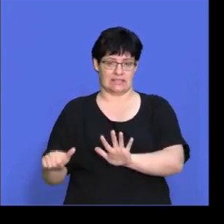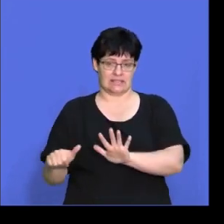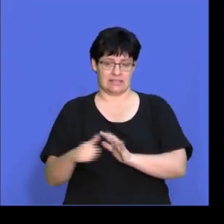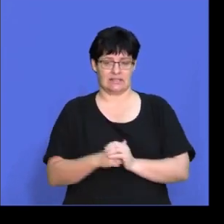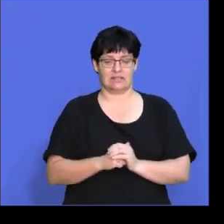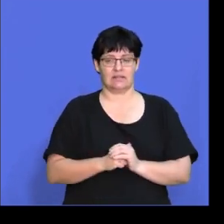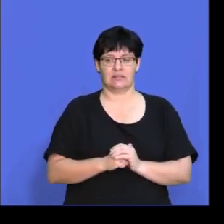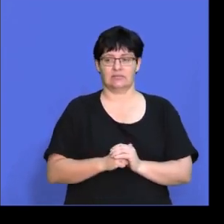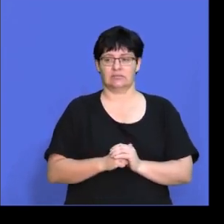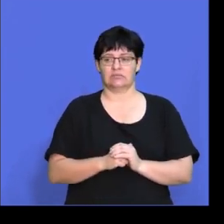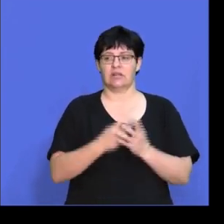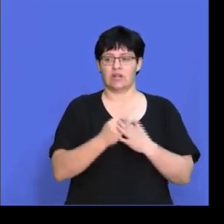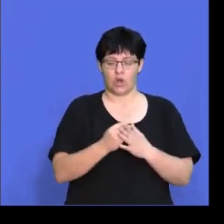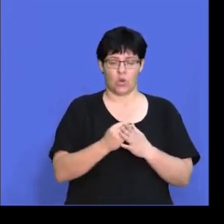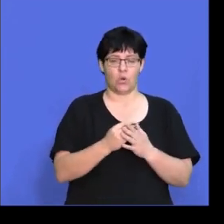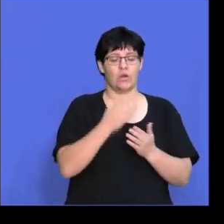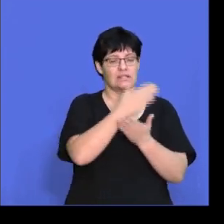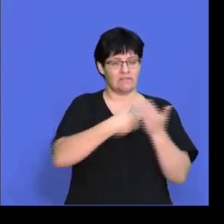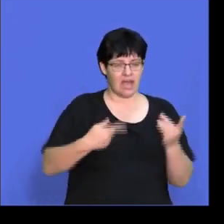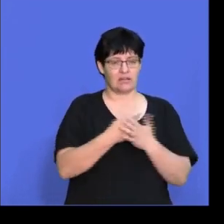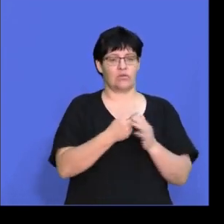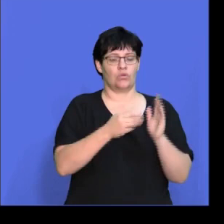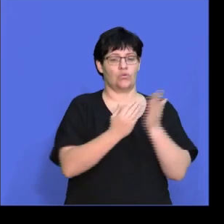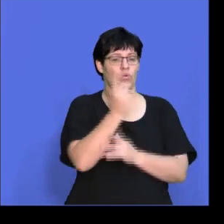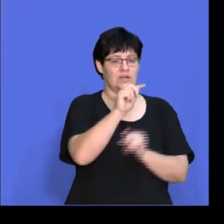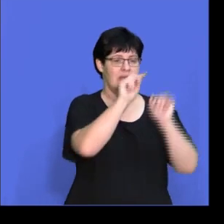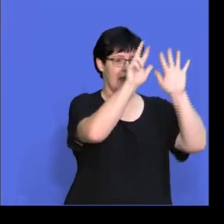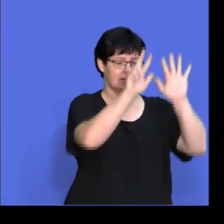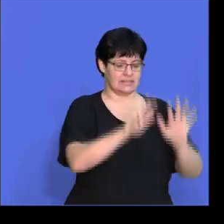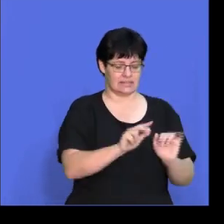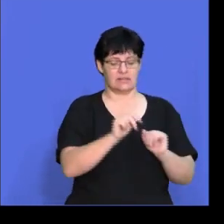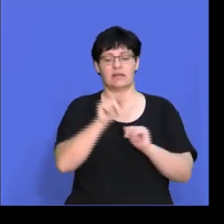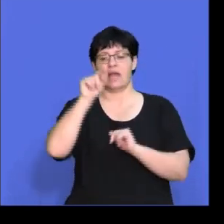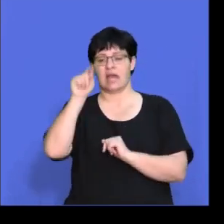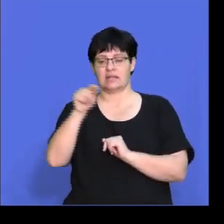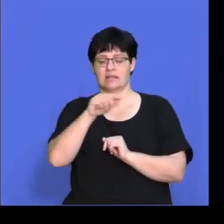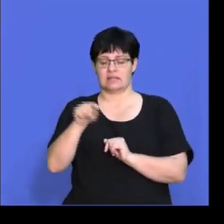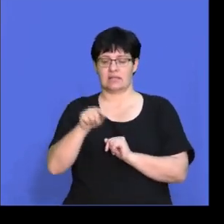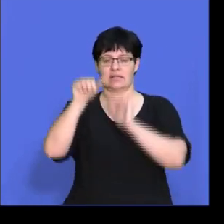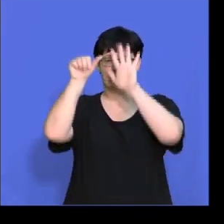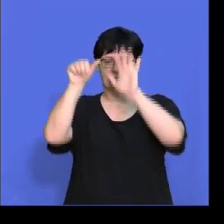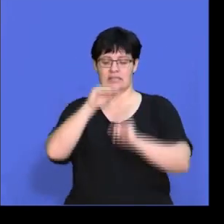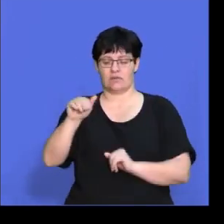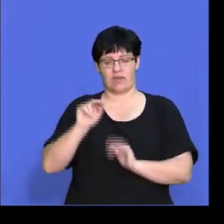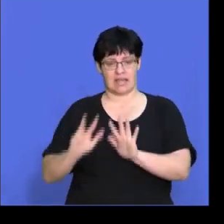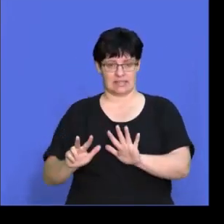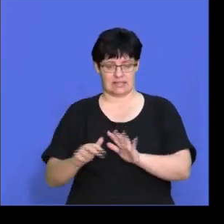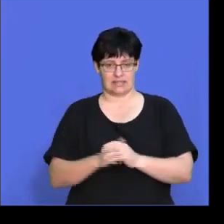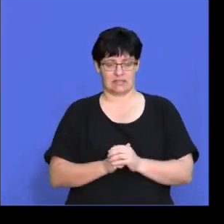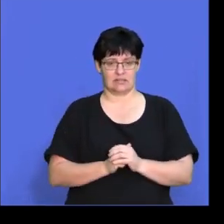6. Okay, we can now divide both sides by 8. Therefore, we have x squared is